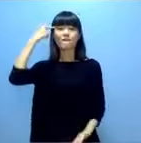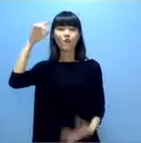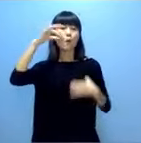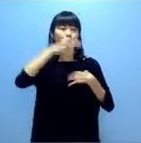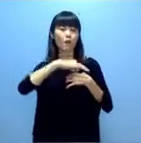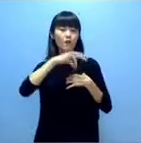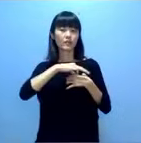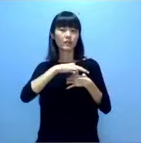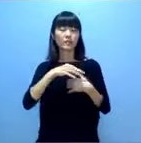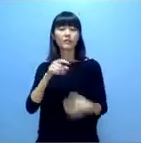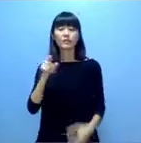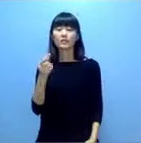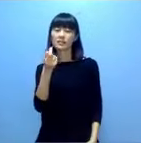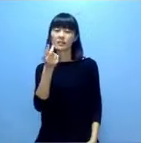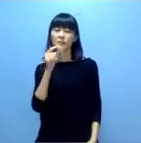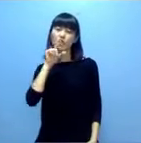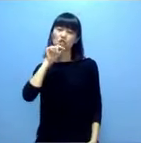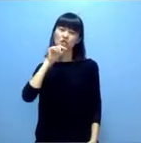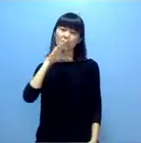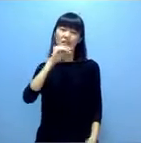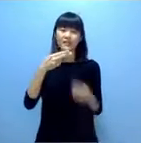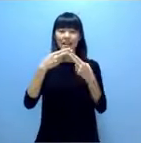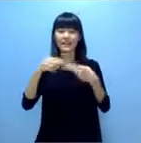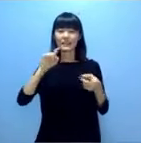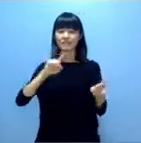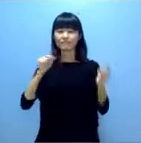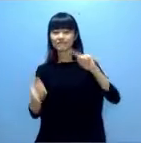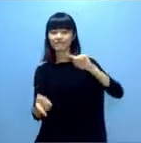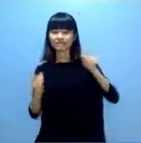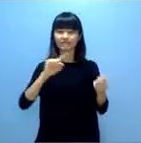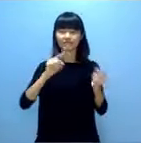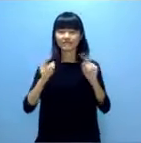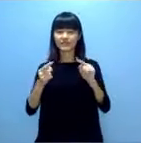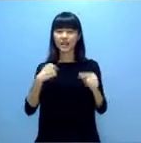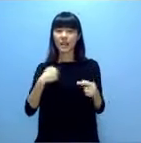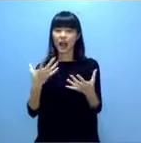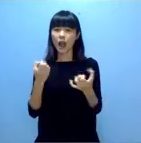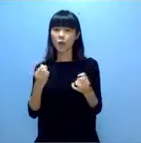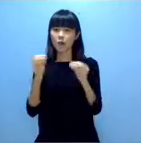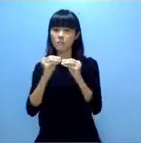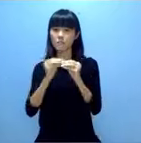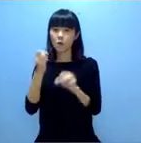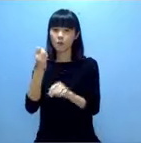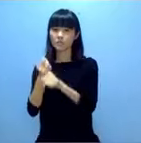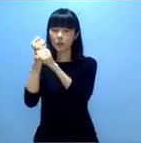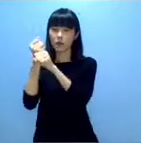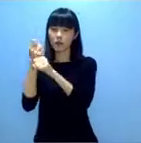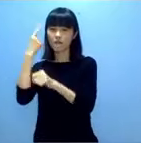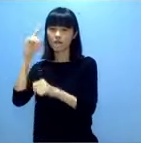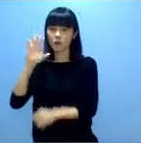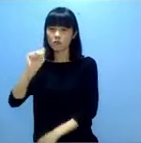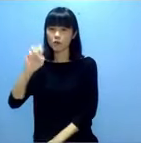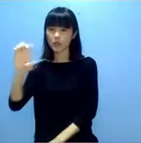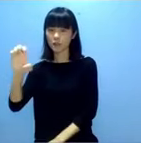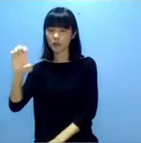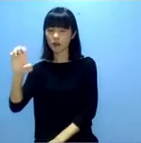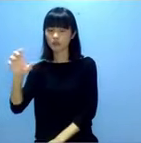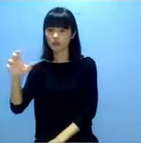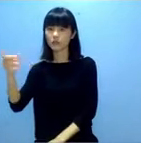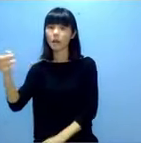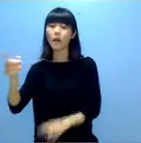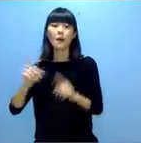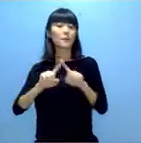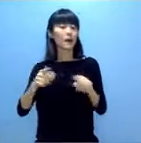chicken and egg thing, because while I want more support to come in for social enterprises, I also recognize that I don't really